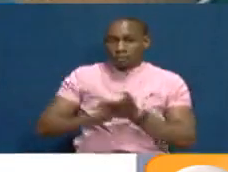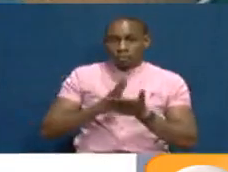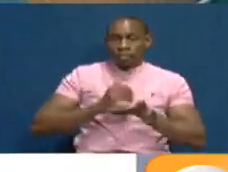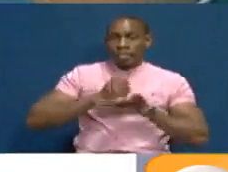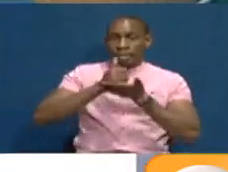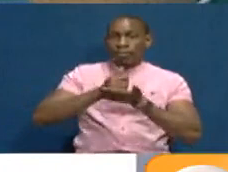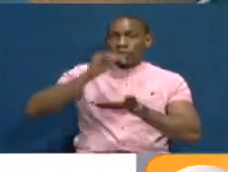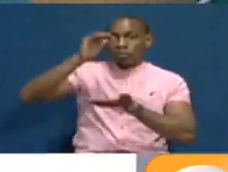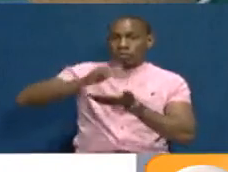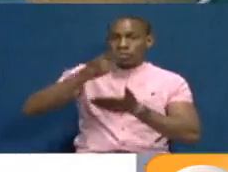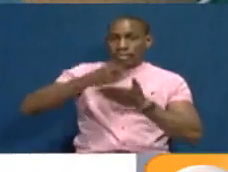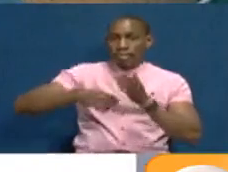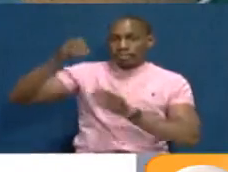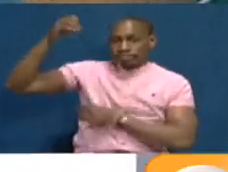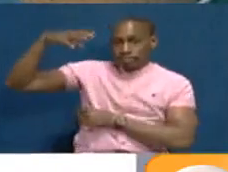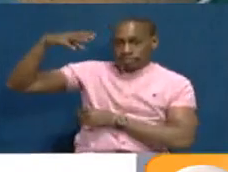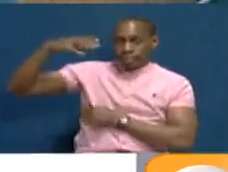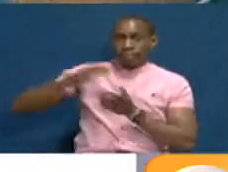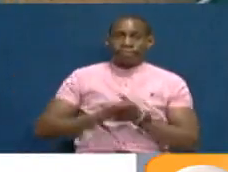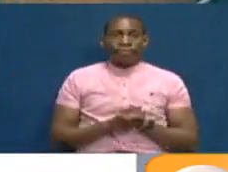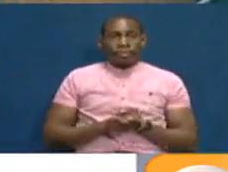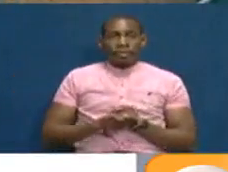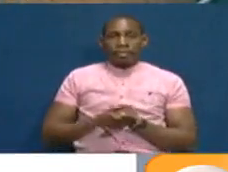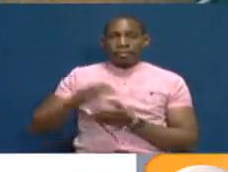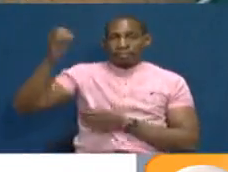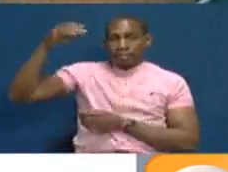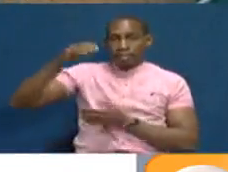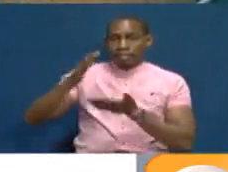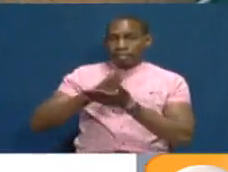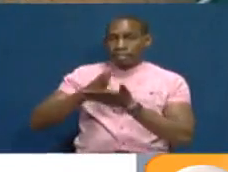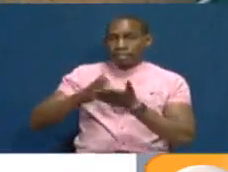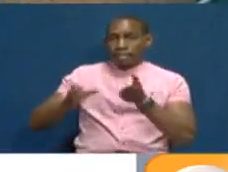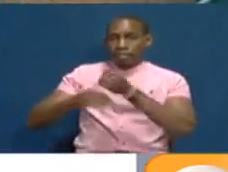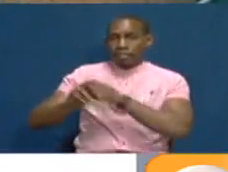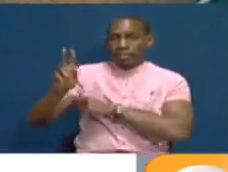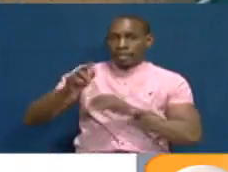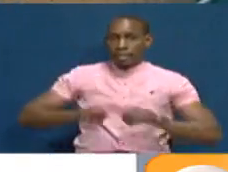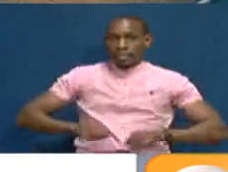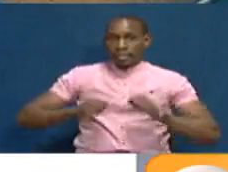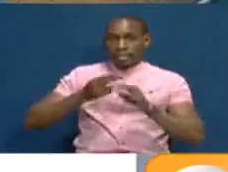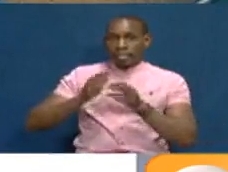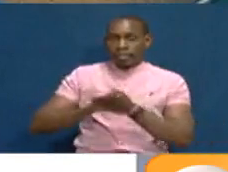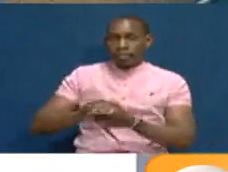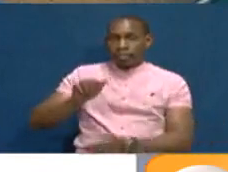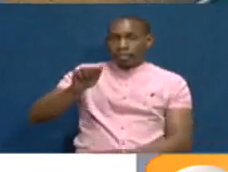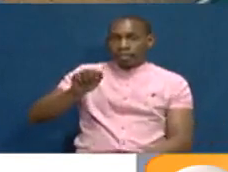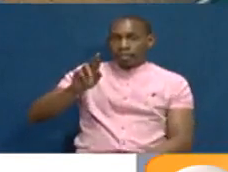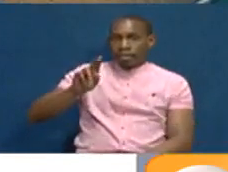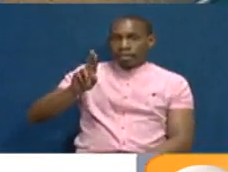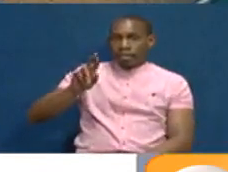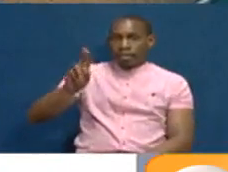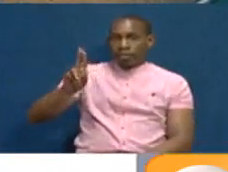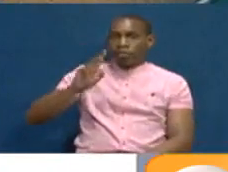a long way in reducing the cost of power in the country. Electricity Sector Association of Kenya Chairman George Aluru further